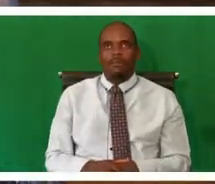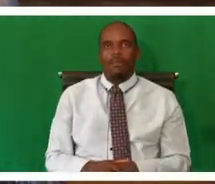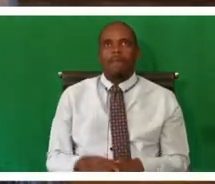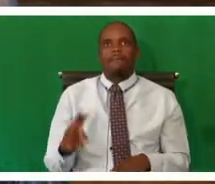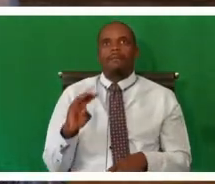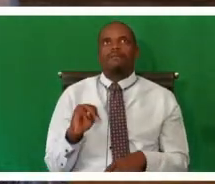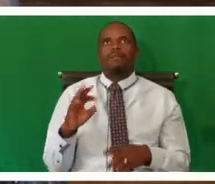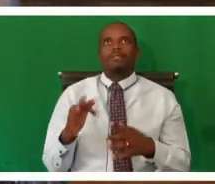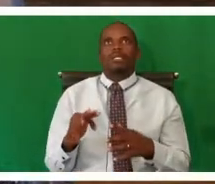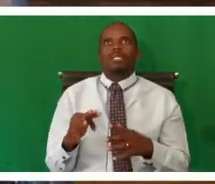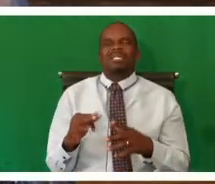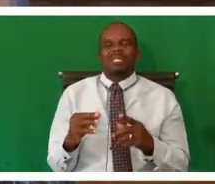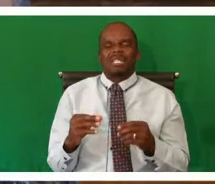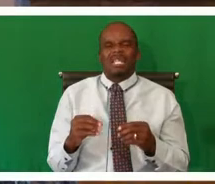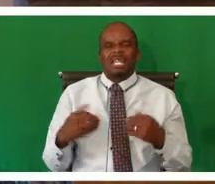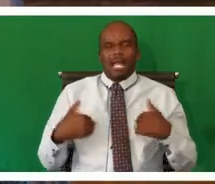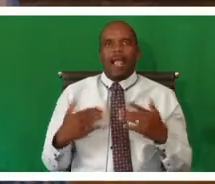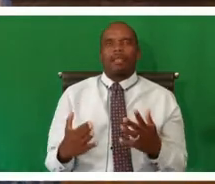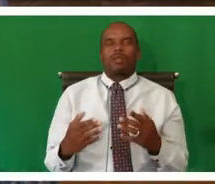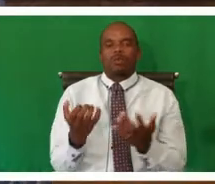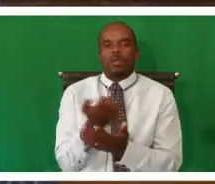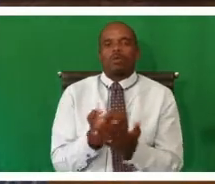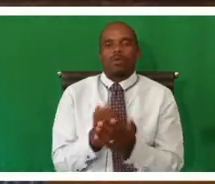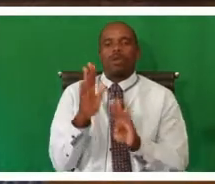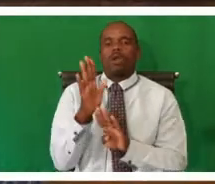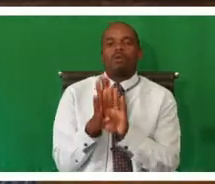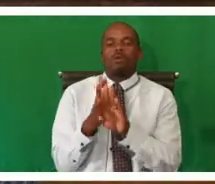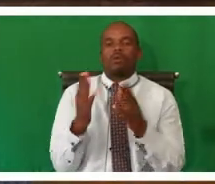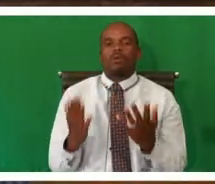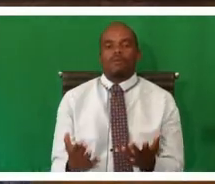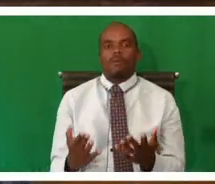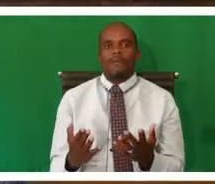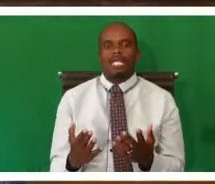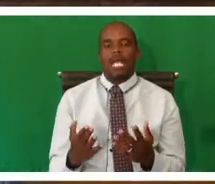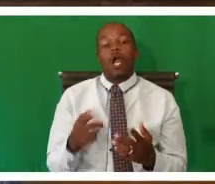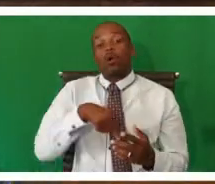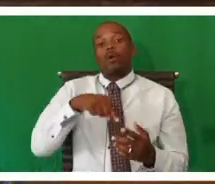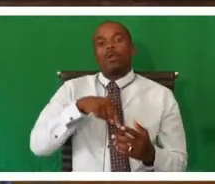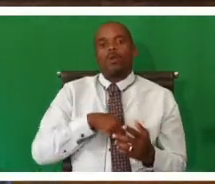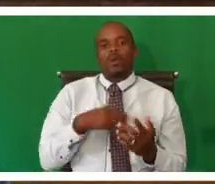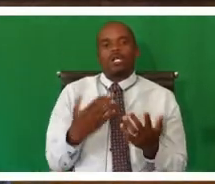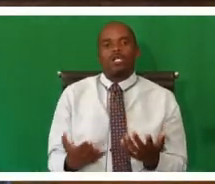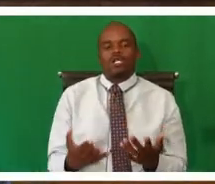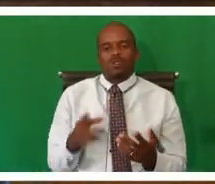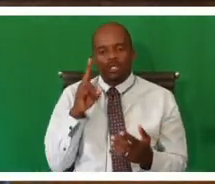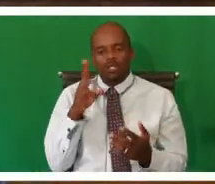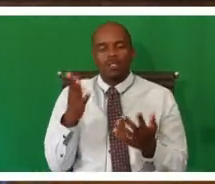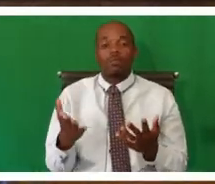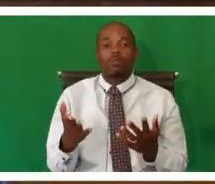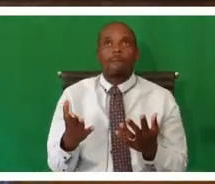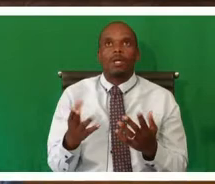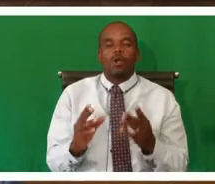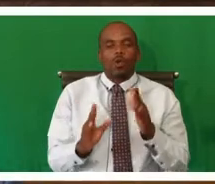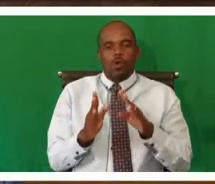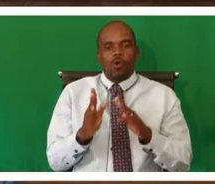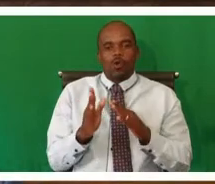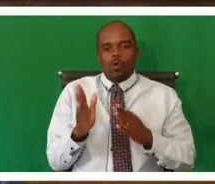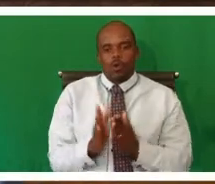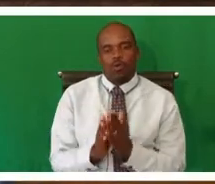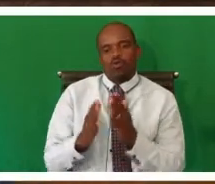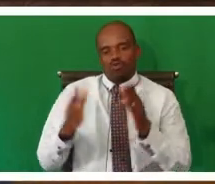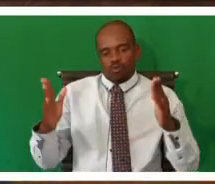of economic growth, and we want to tap into its potential to grow this sector in the